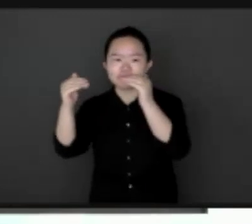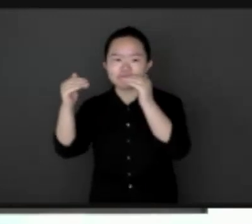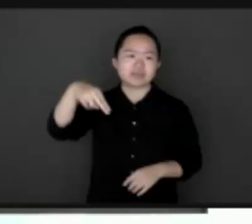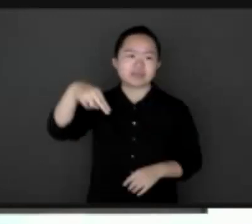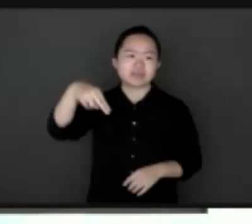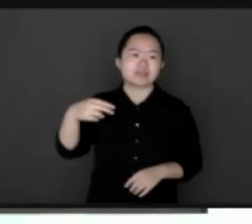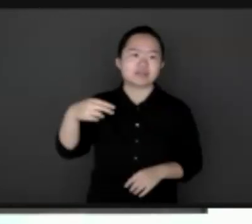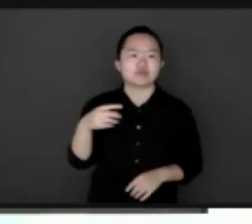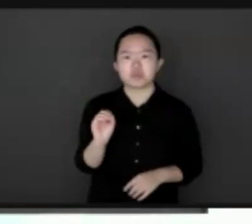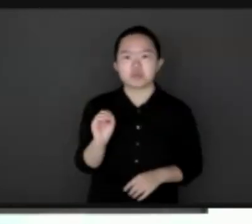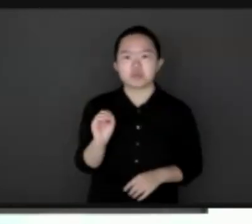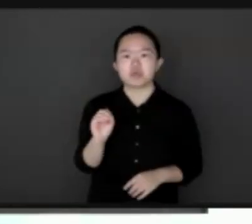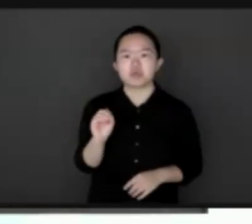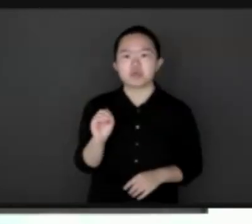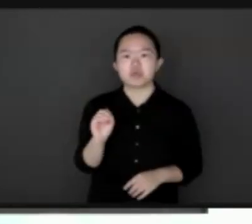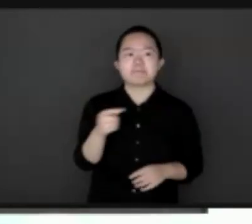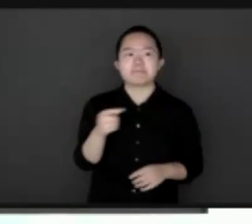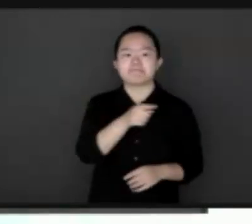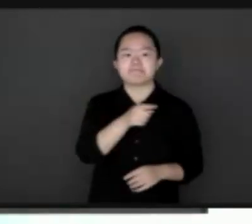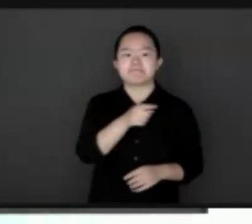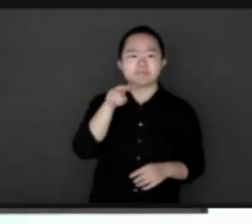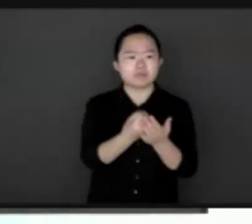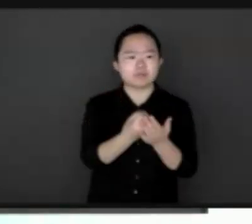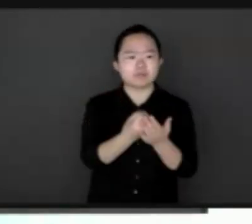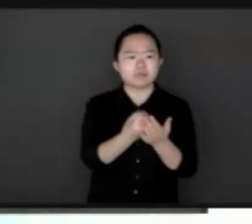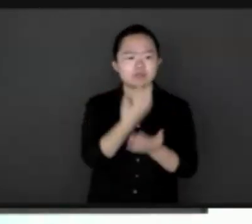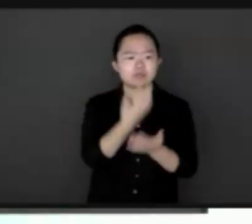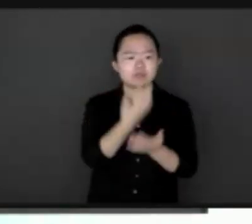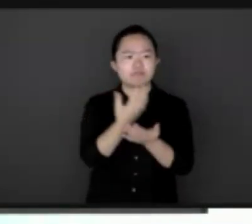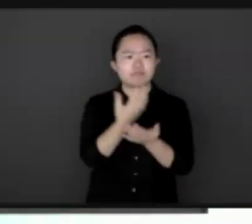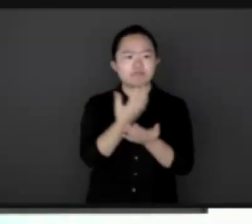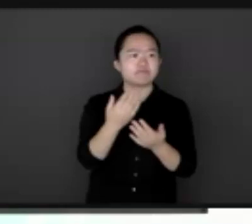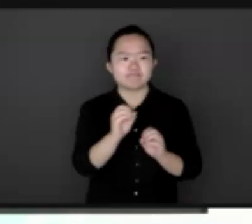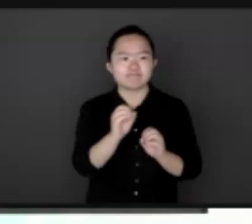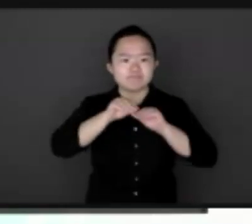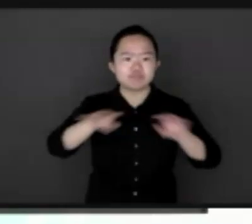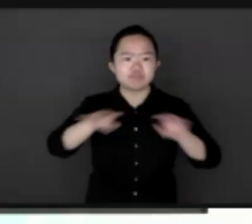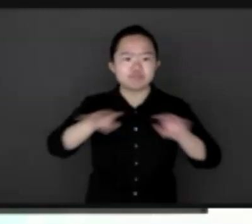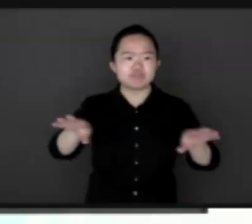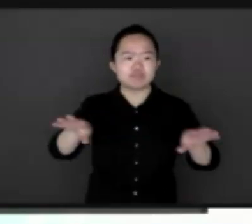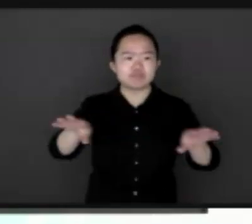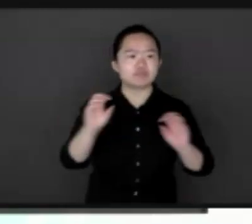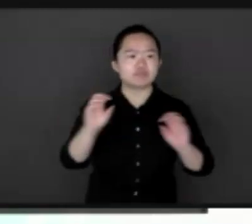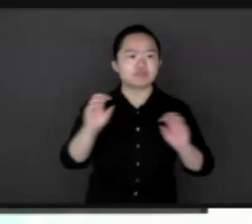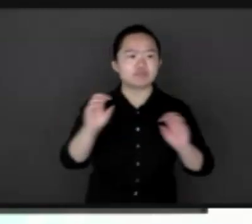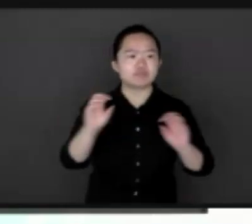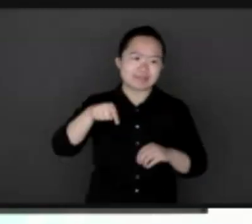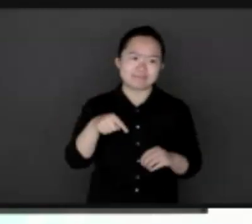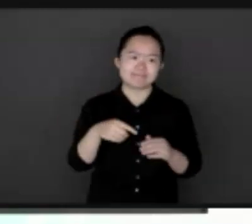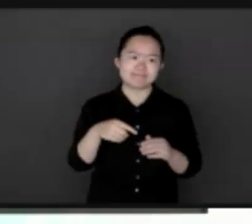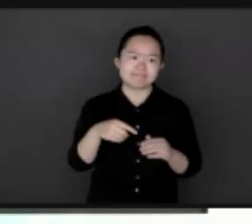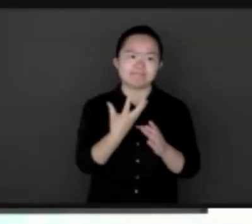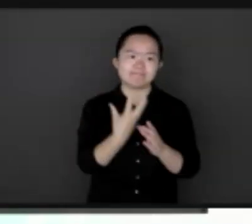economic means. There's also an opt-out possibility for member states, so where the directive says that you